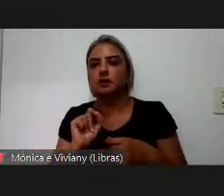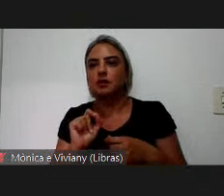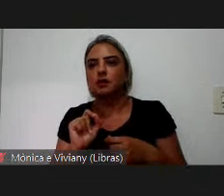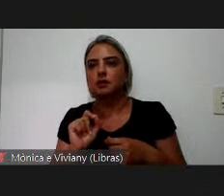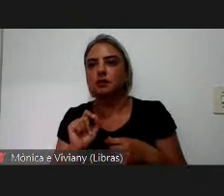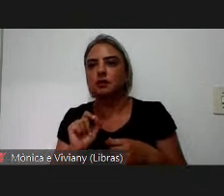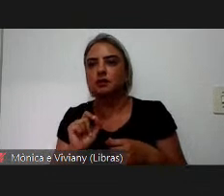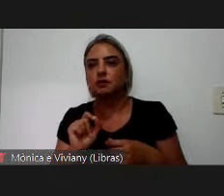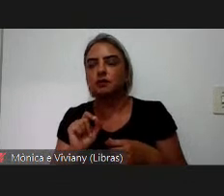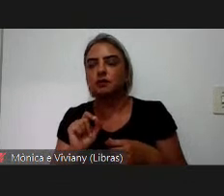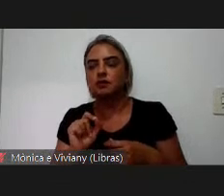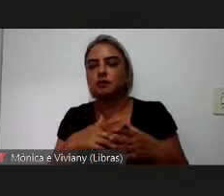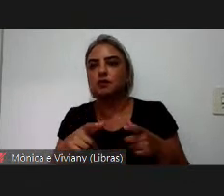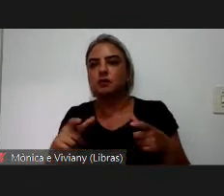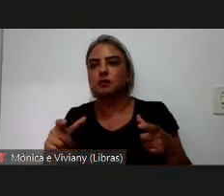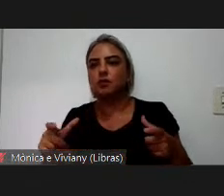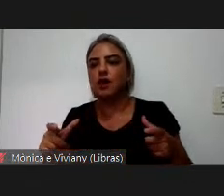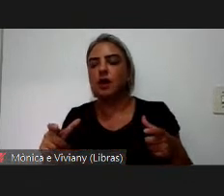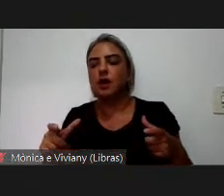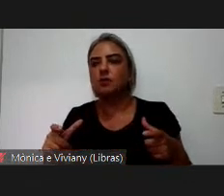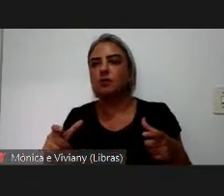group, the